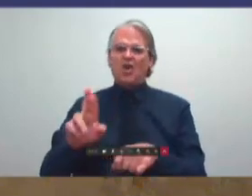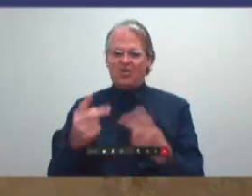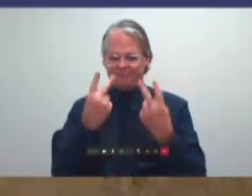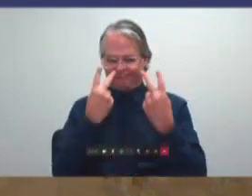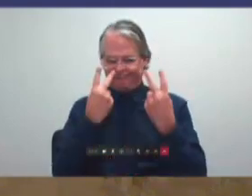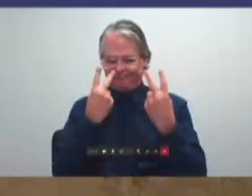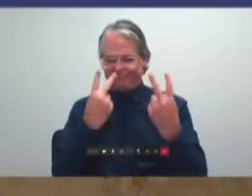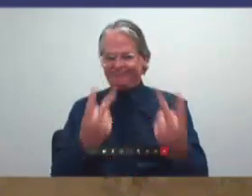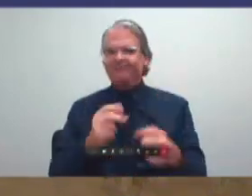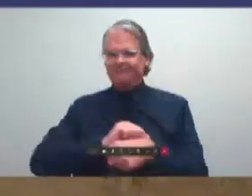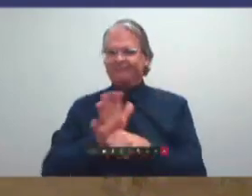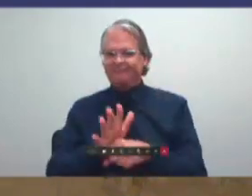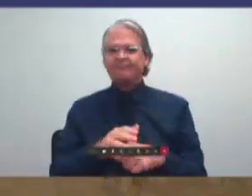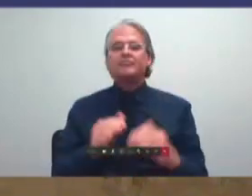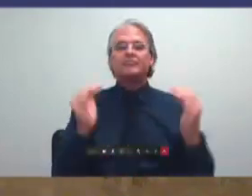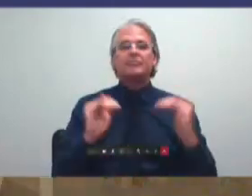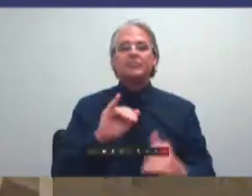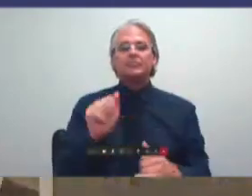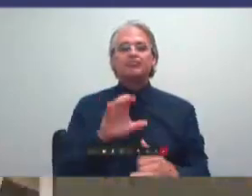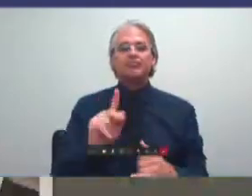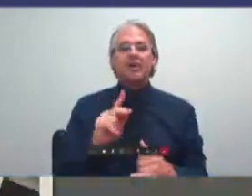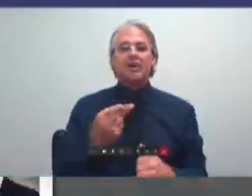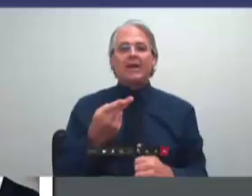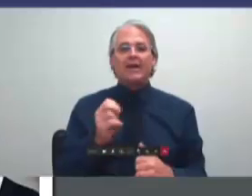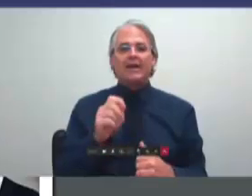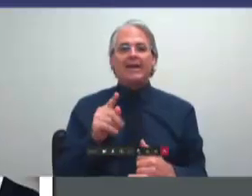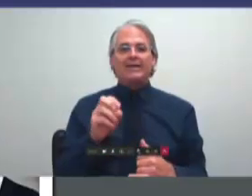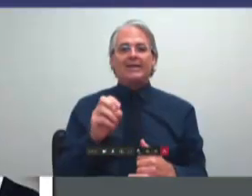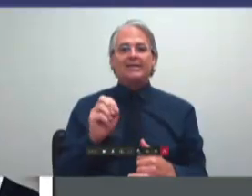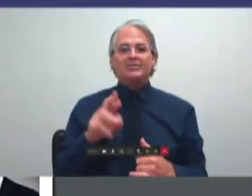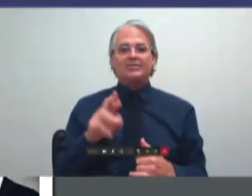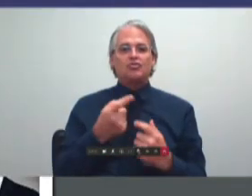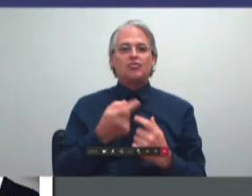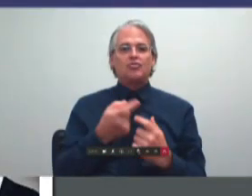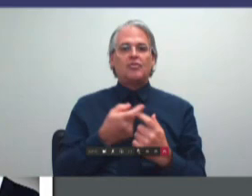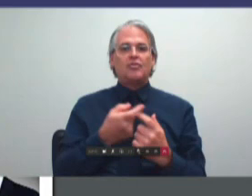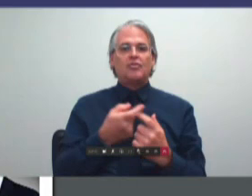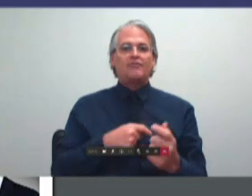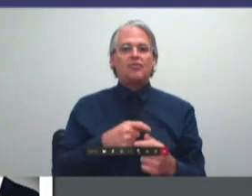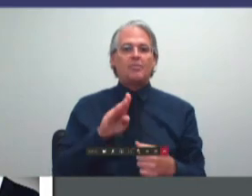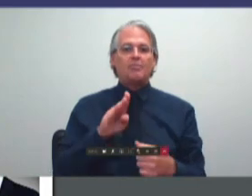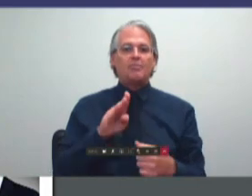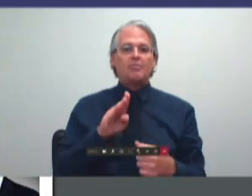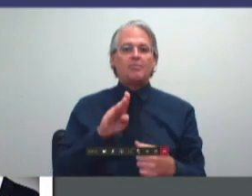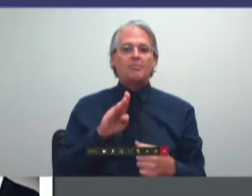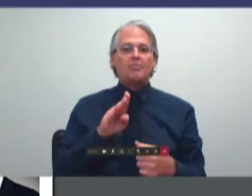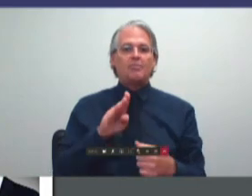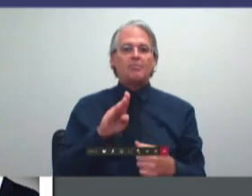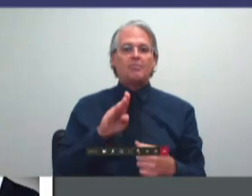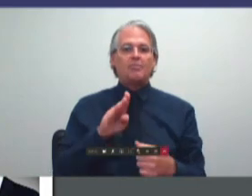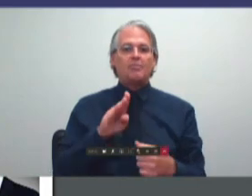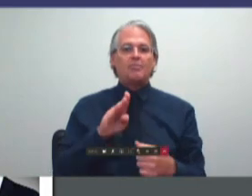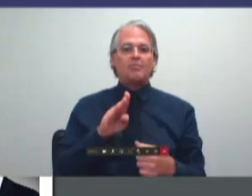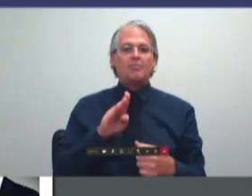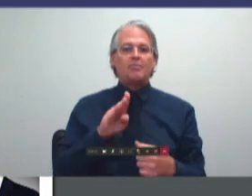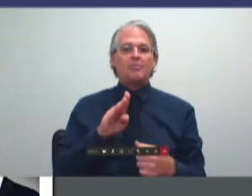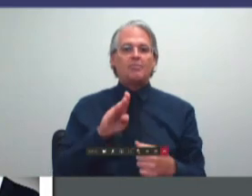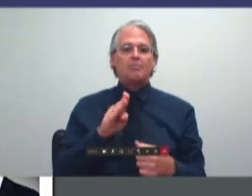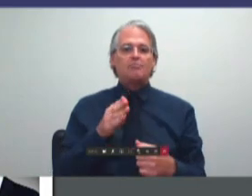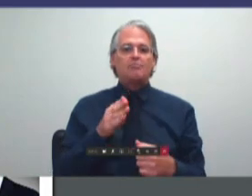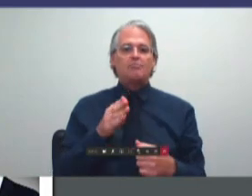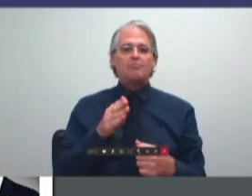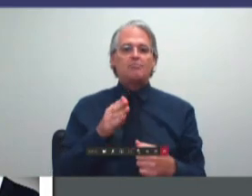Jack Hester. He's from Brown University School of Public Health, and he zoomed in the other night from school. He went back,